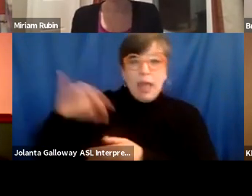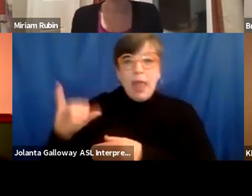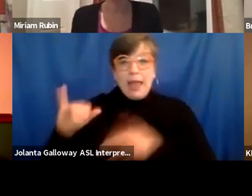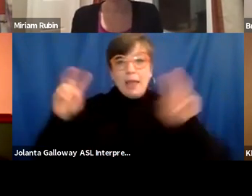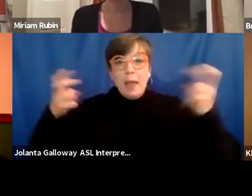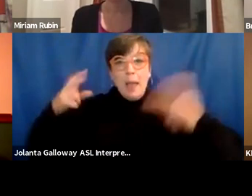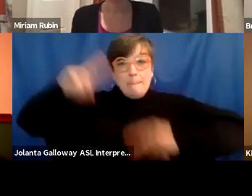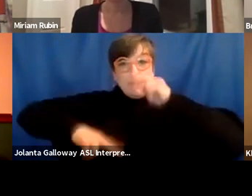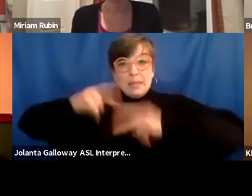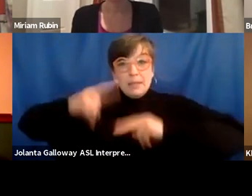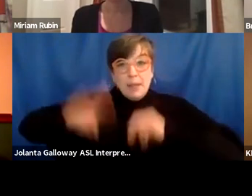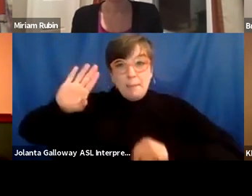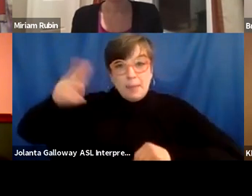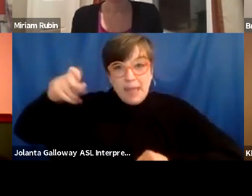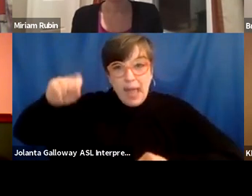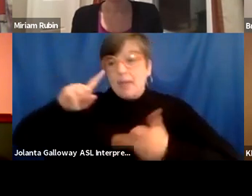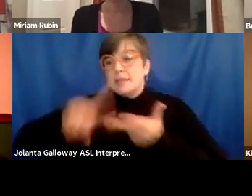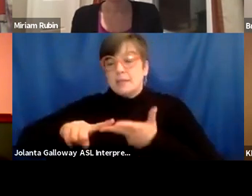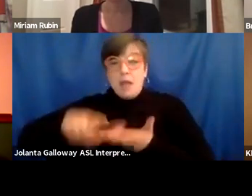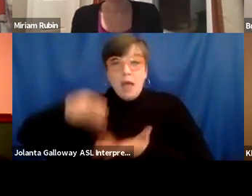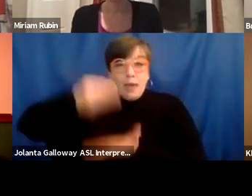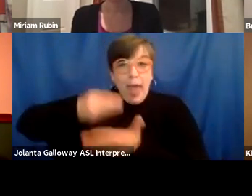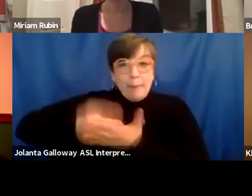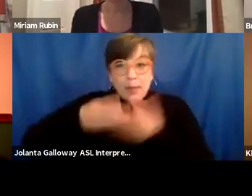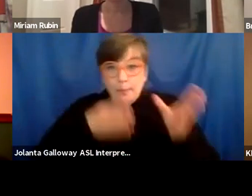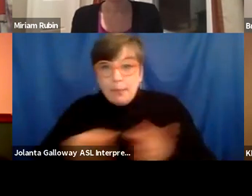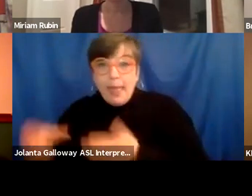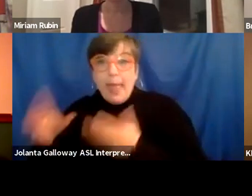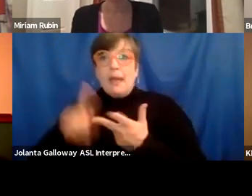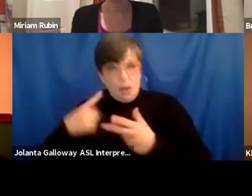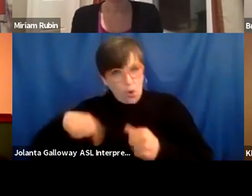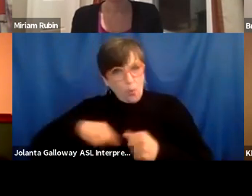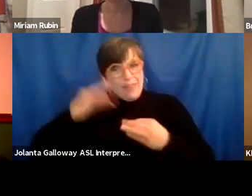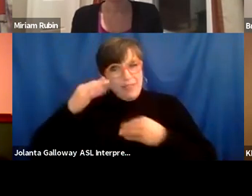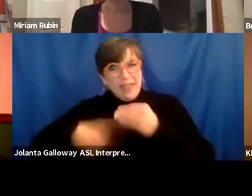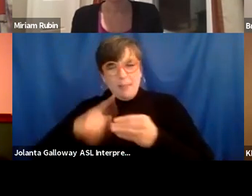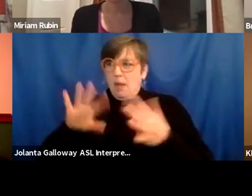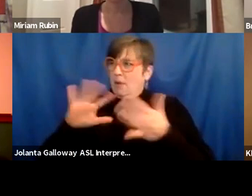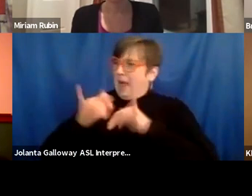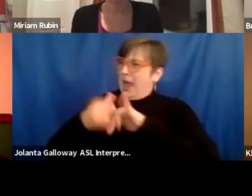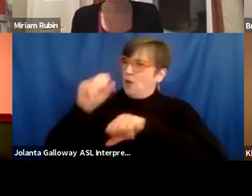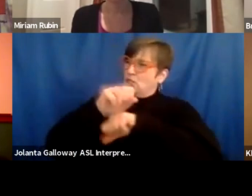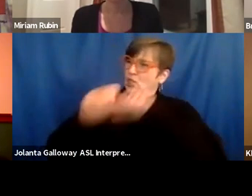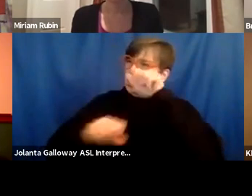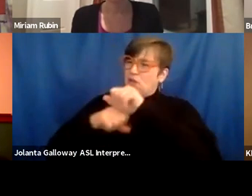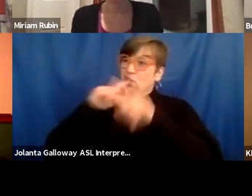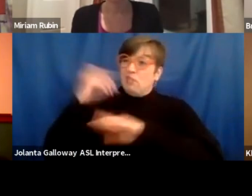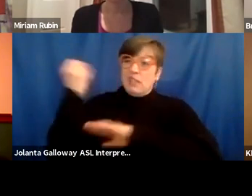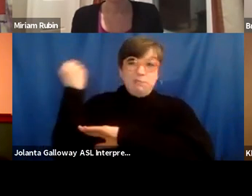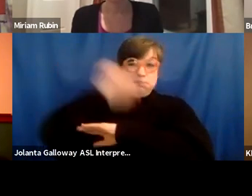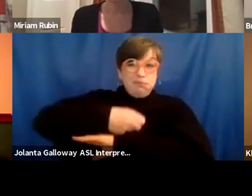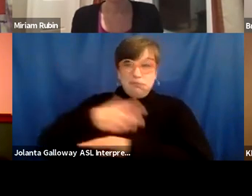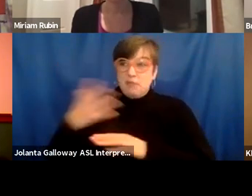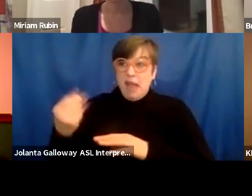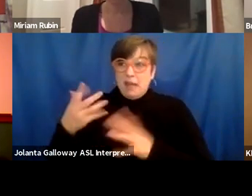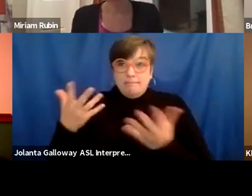planning, because it does, we do think about removing the structures and some of the ways that our system is not engineered to provide